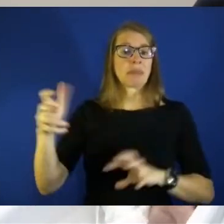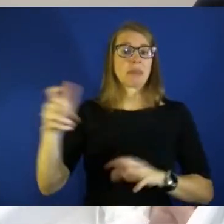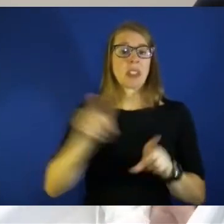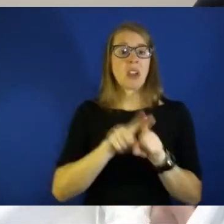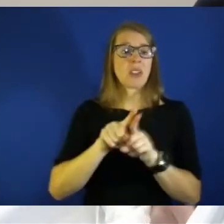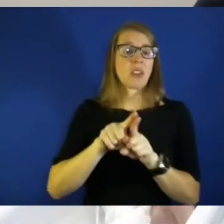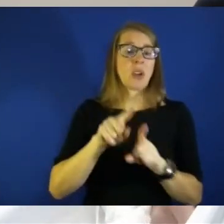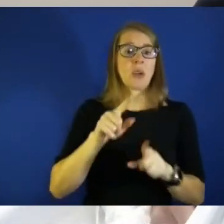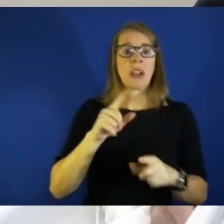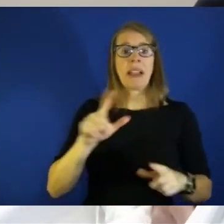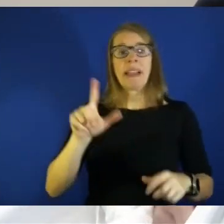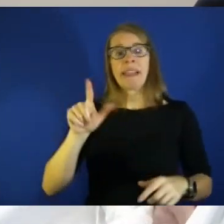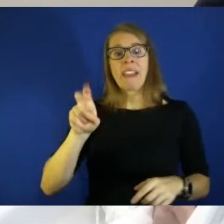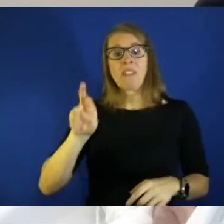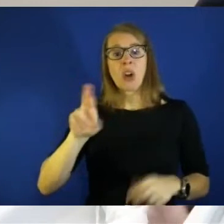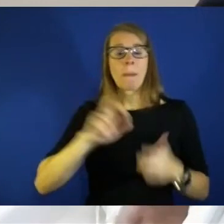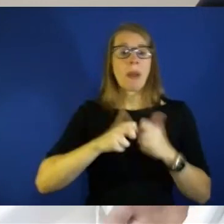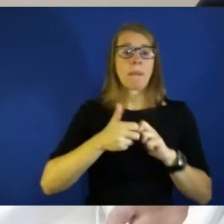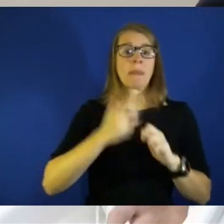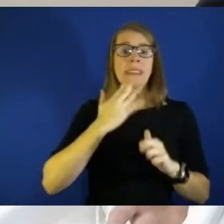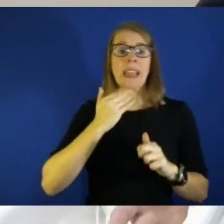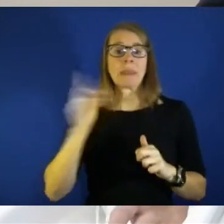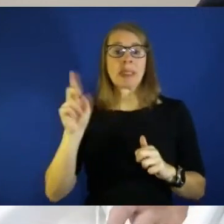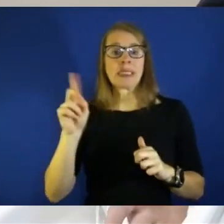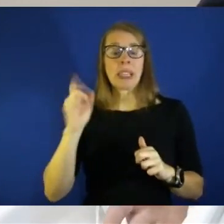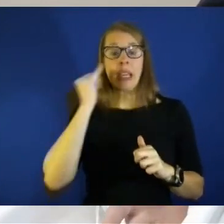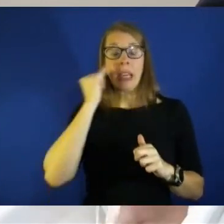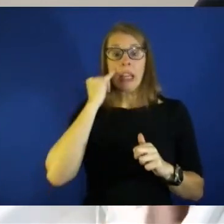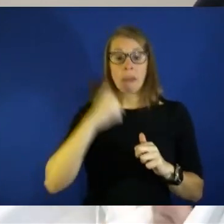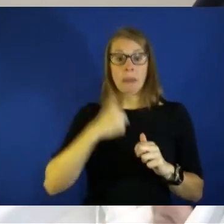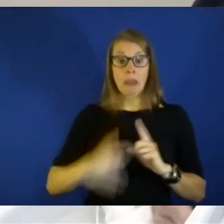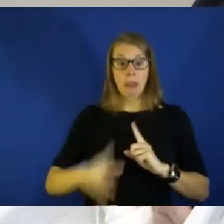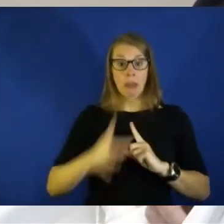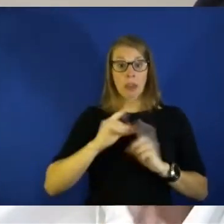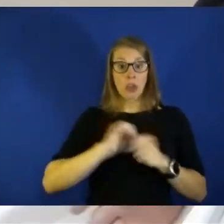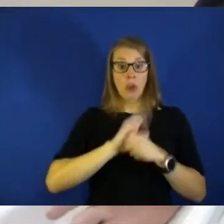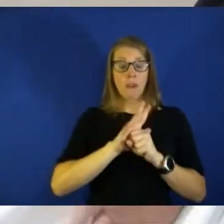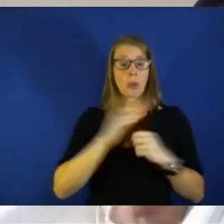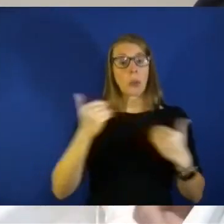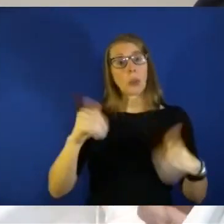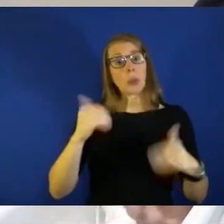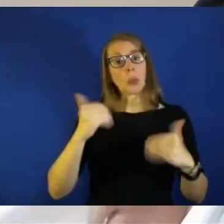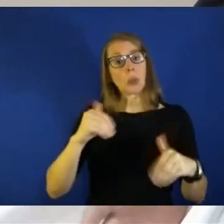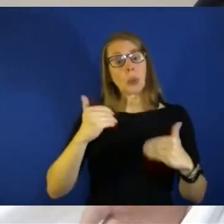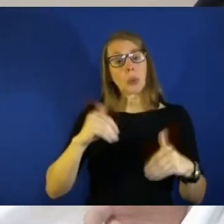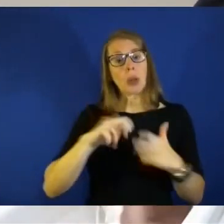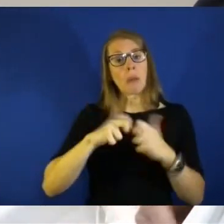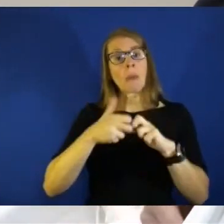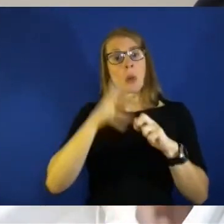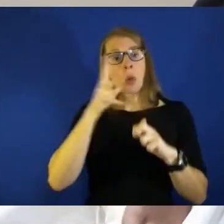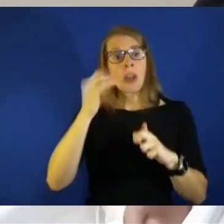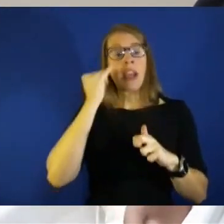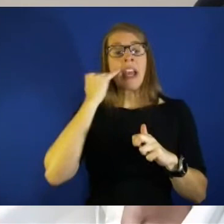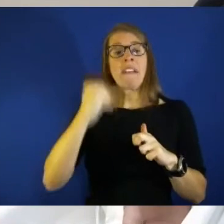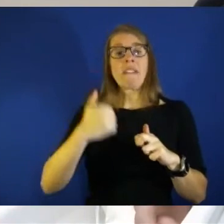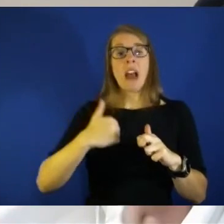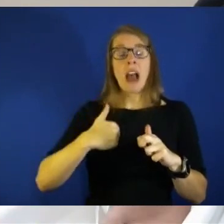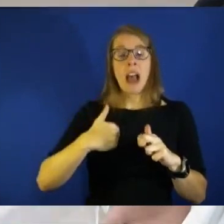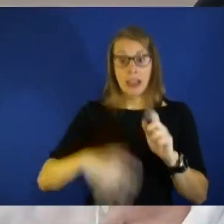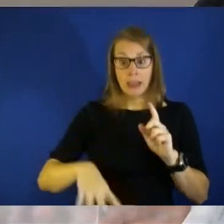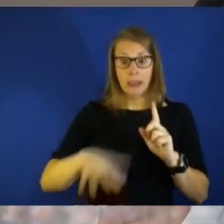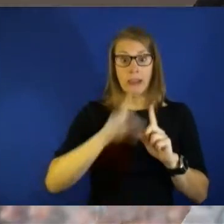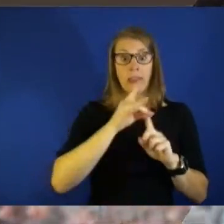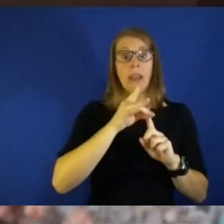those things, I felt like if I did have COVID, it was going to be critical. If it happens, I wanted to find out as soon as